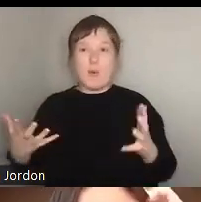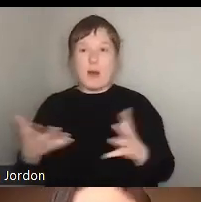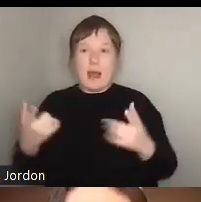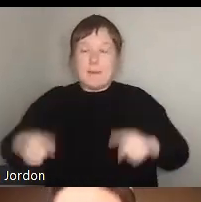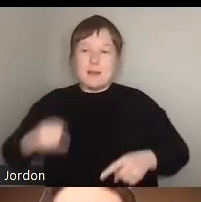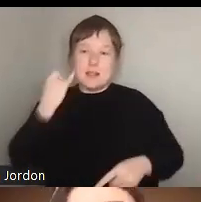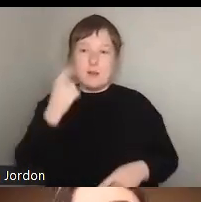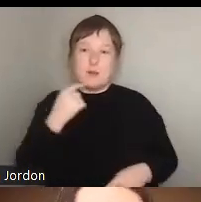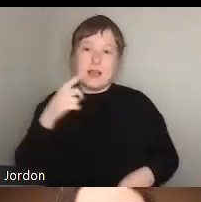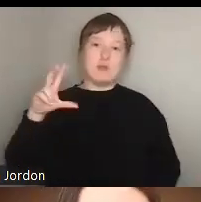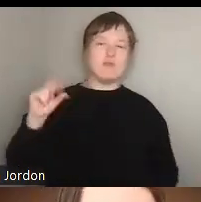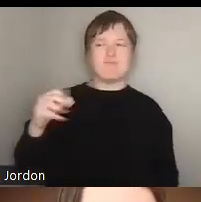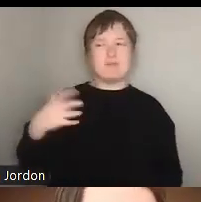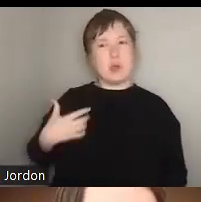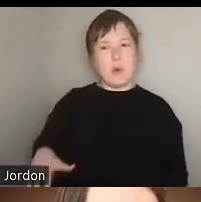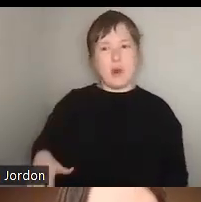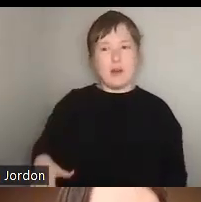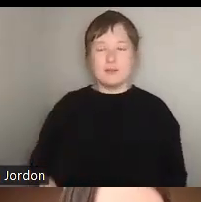And